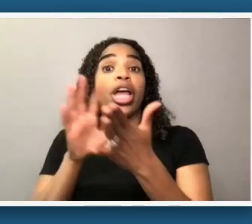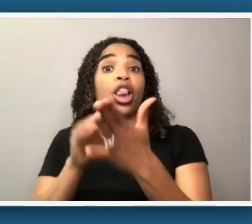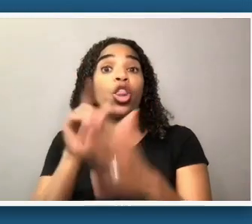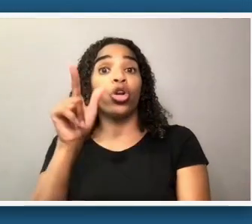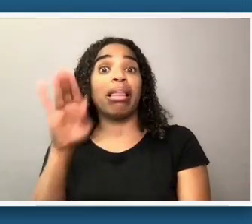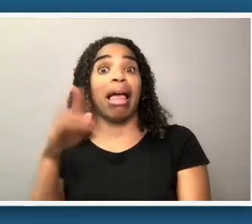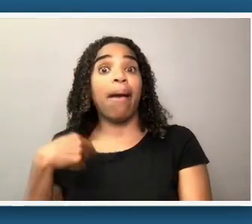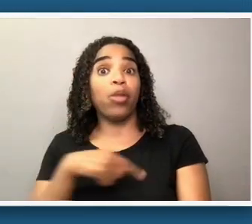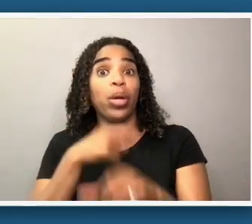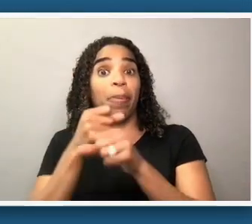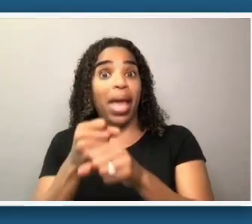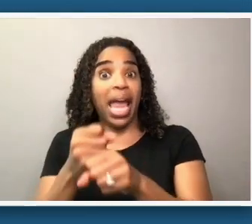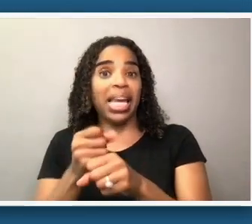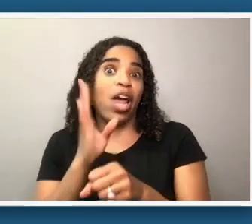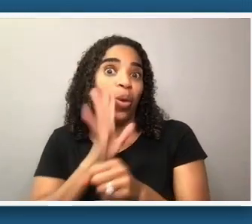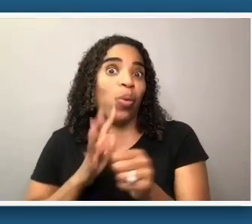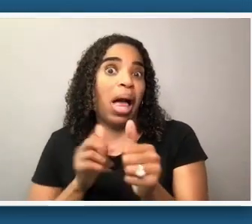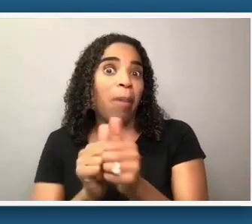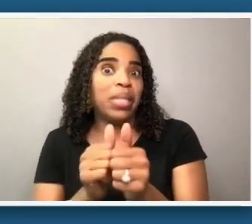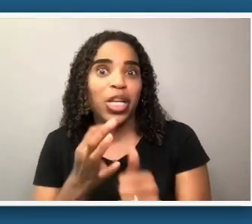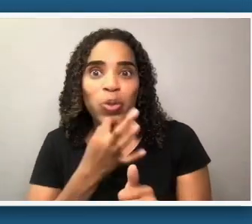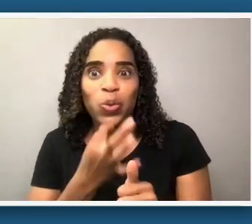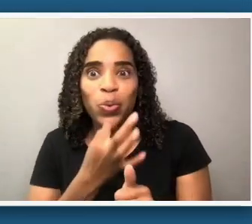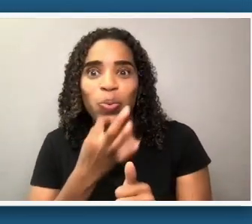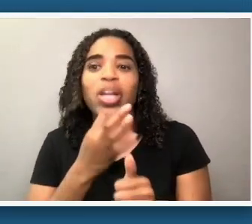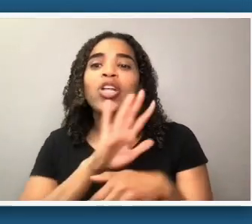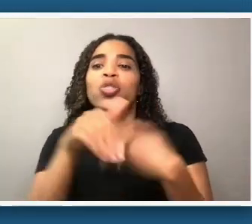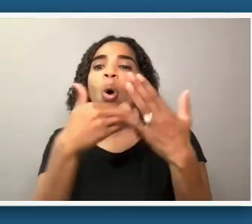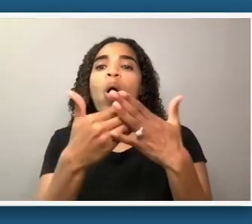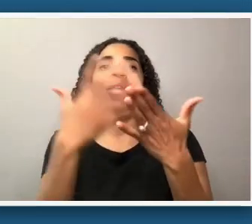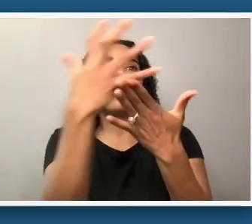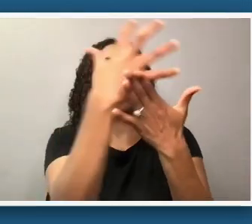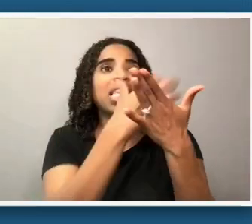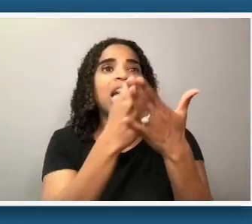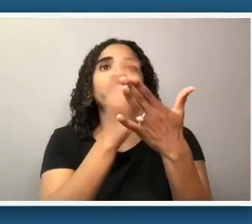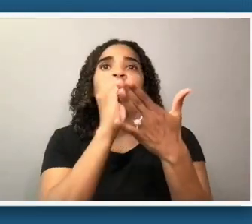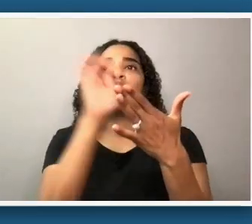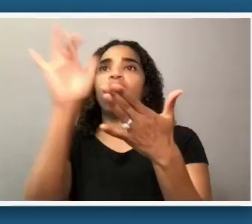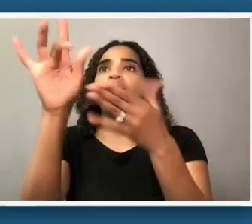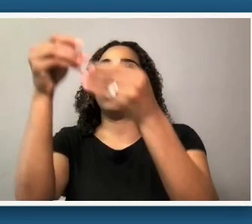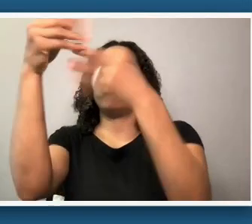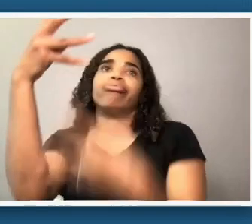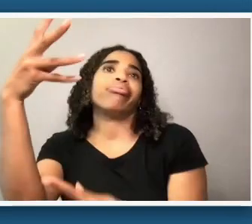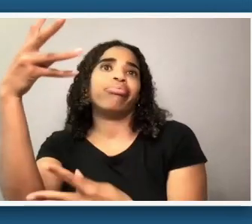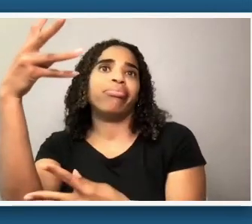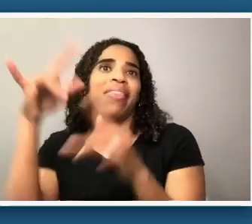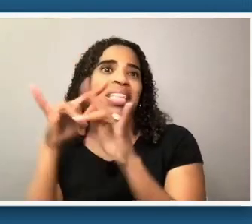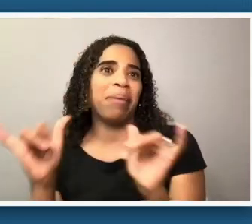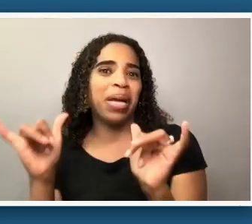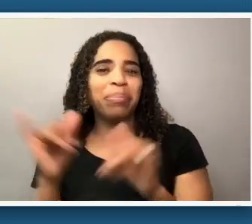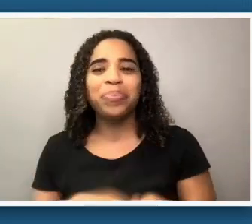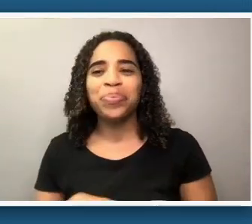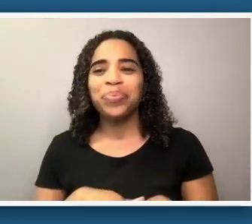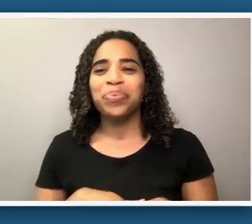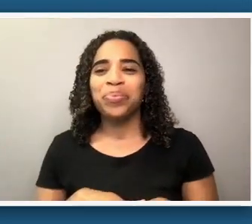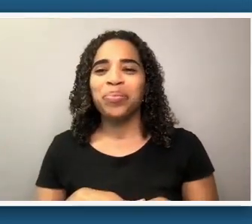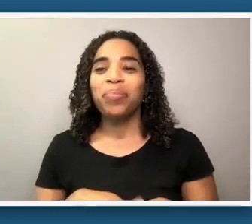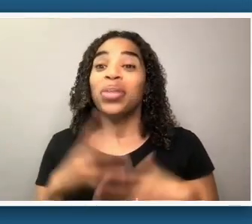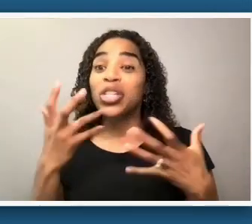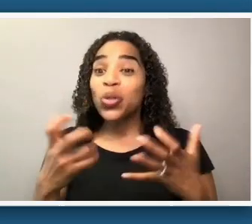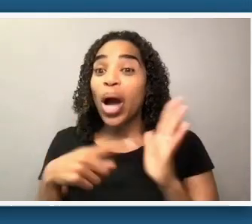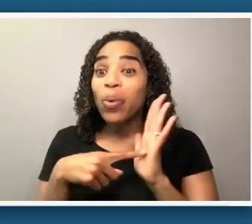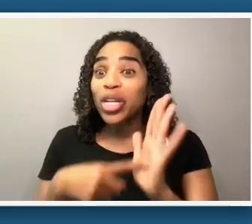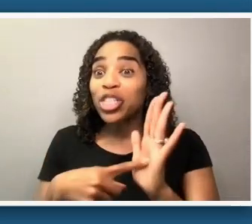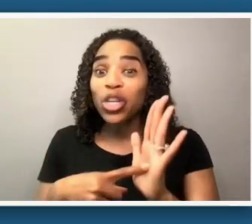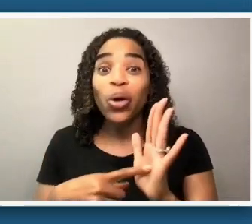on updating soon that pulls all of those collections together into one place. With that, I would love to share just a few parting